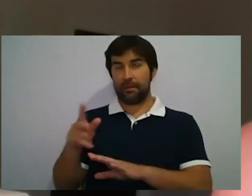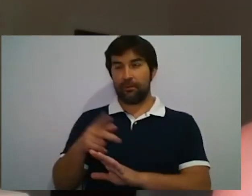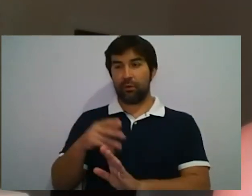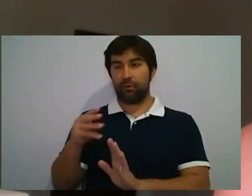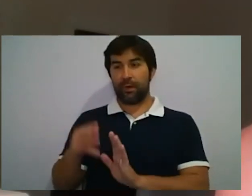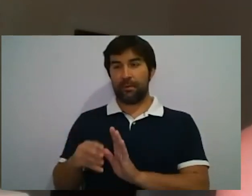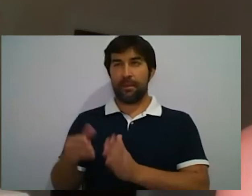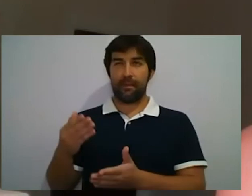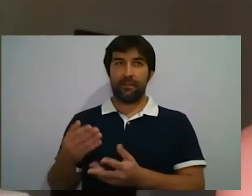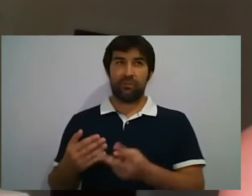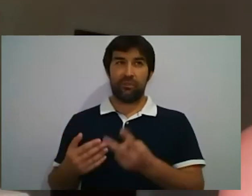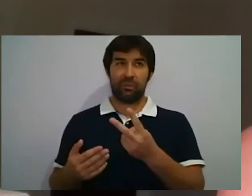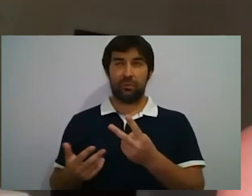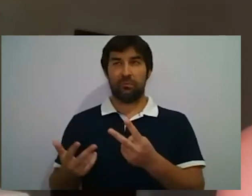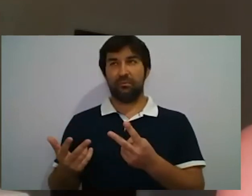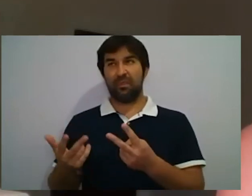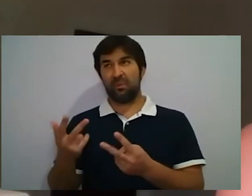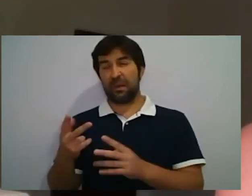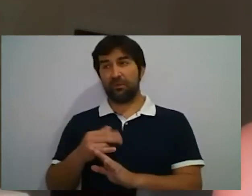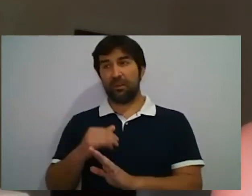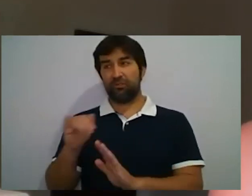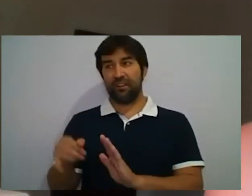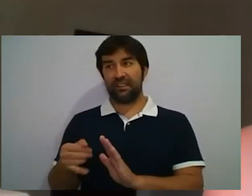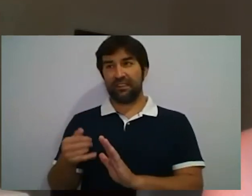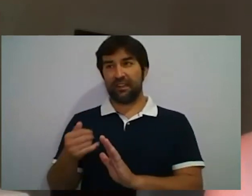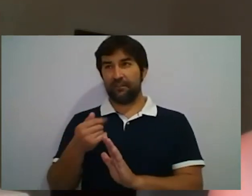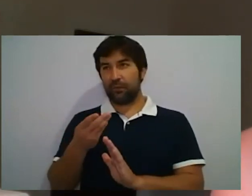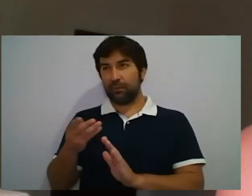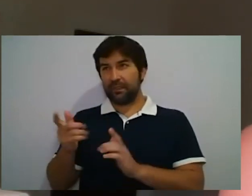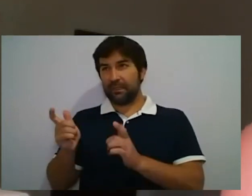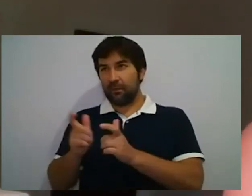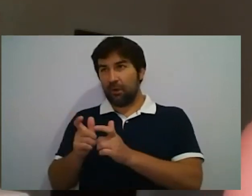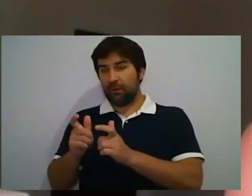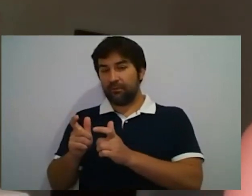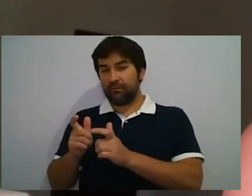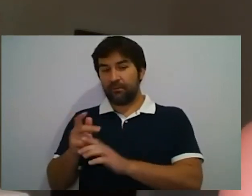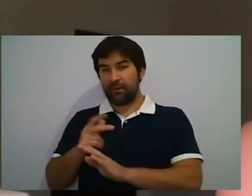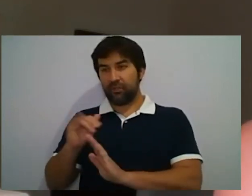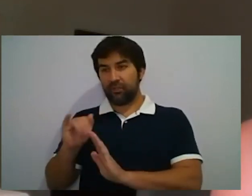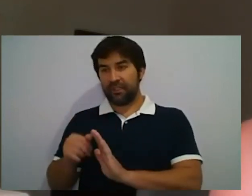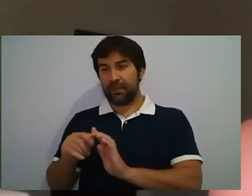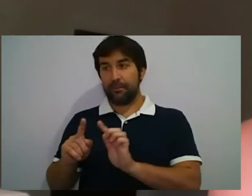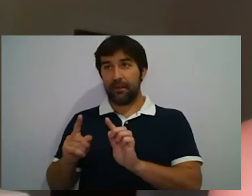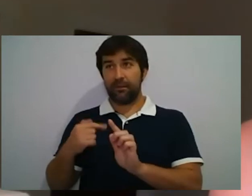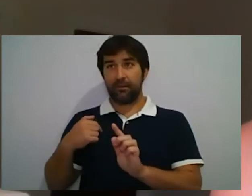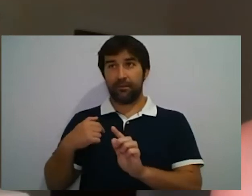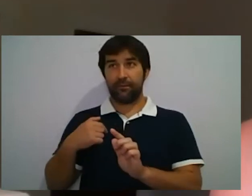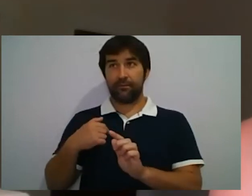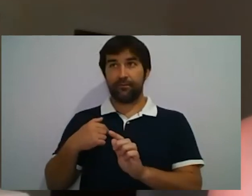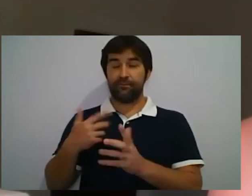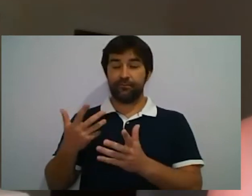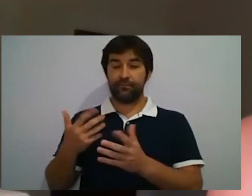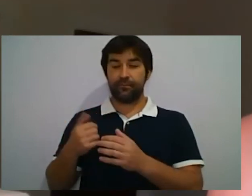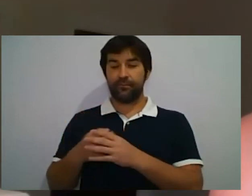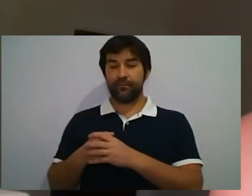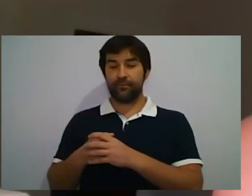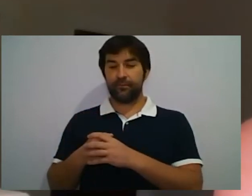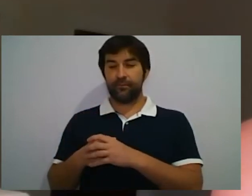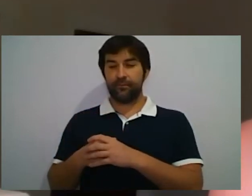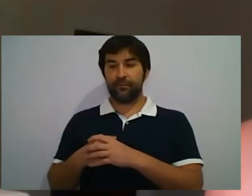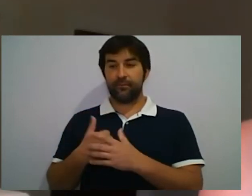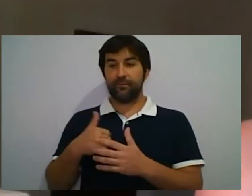going to start our question and answer section of the program. If you have any questions for Director Ricks or Mike Maylock, you can type